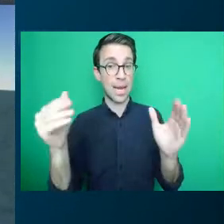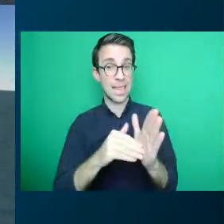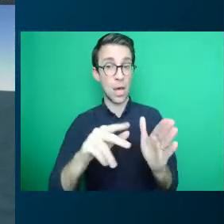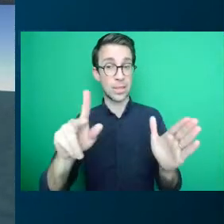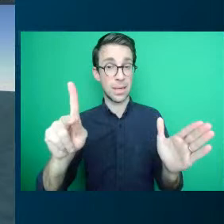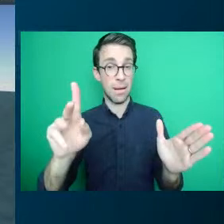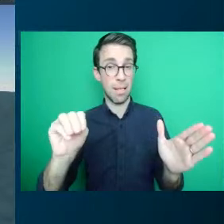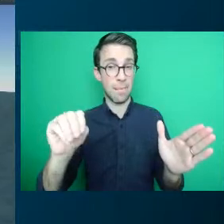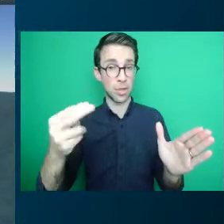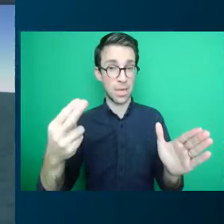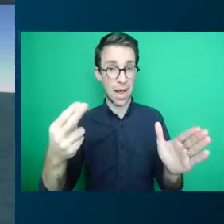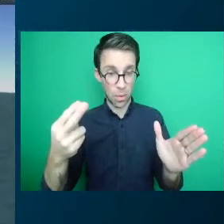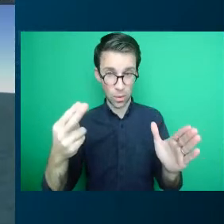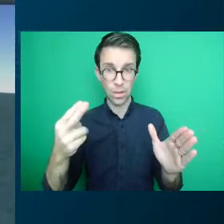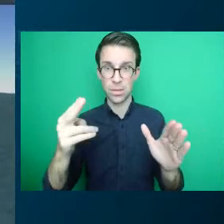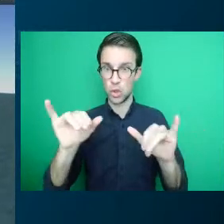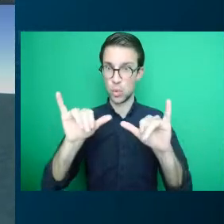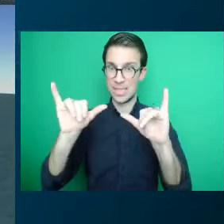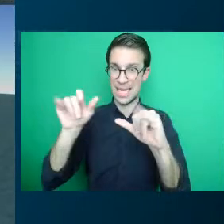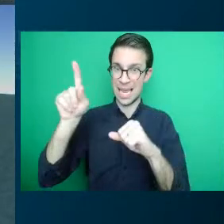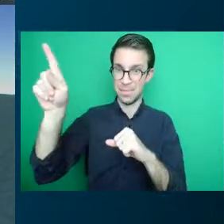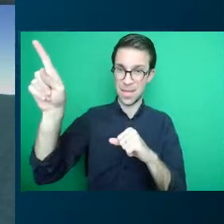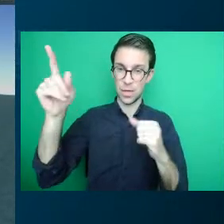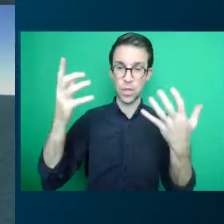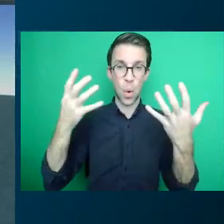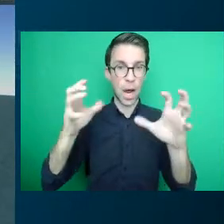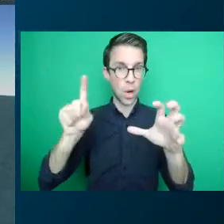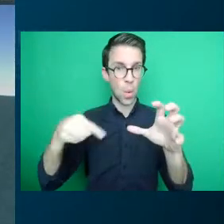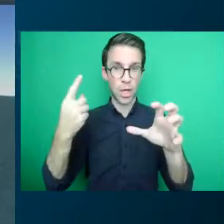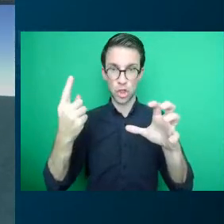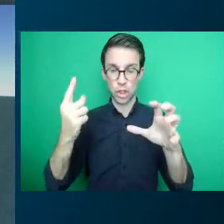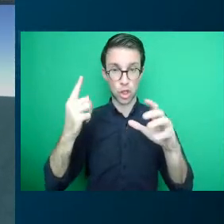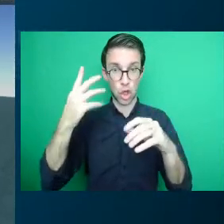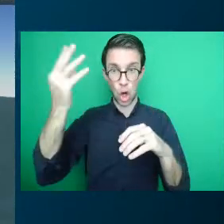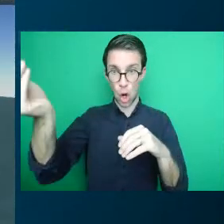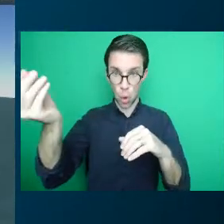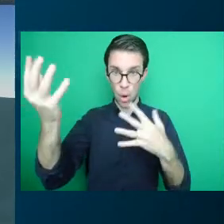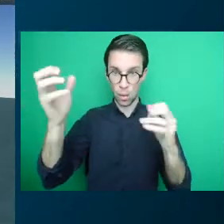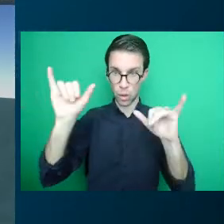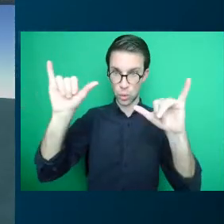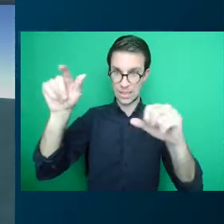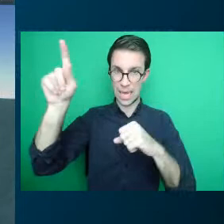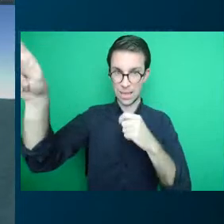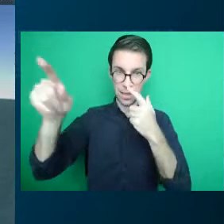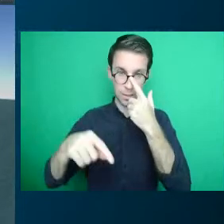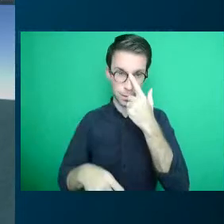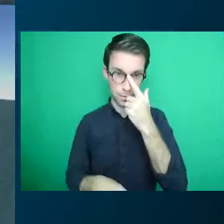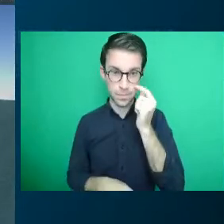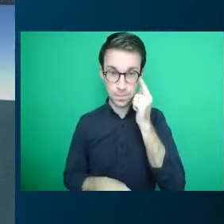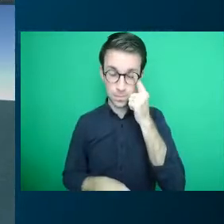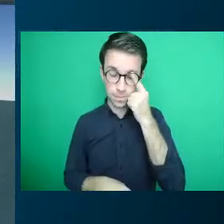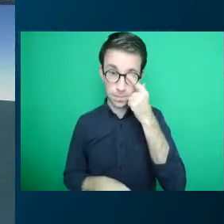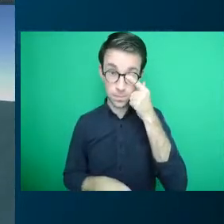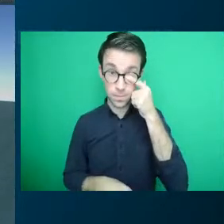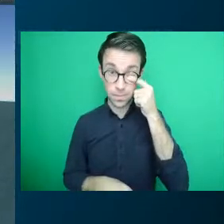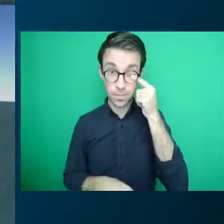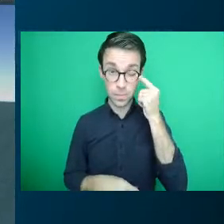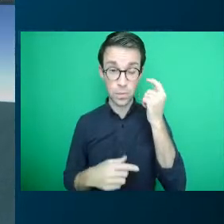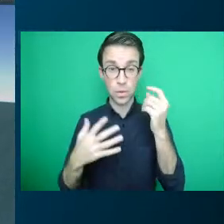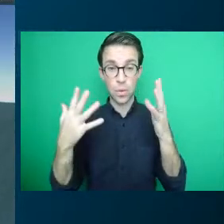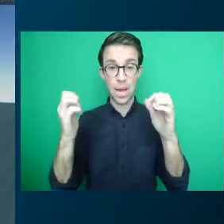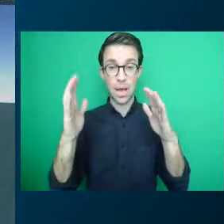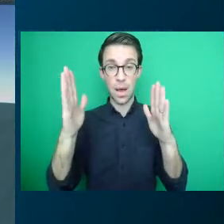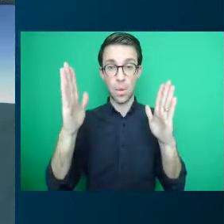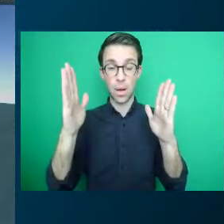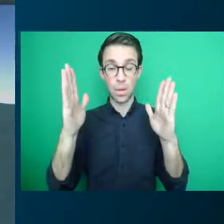in order to stay in space. So I don't just want to go into space, I want to stay there. So in order to accomplish this, I'm actually going to try and lean my rocket over.